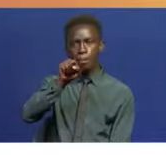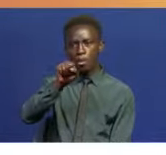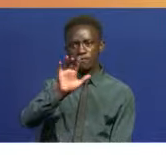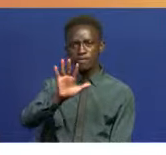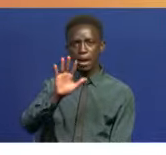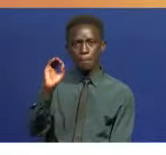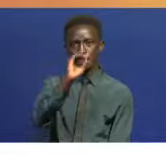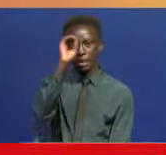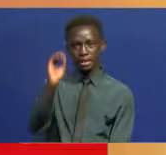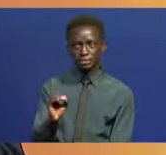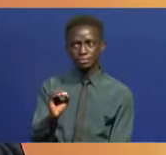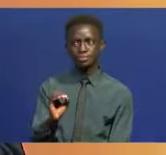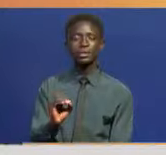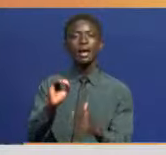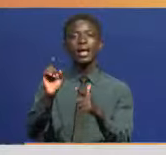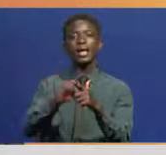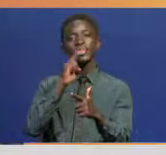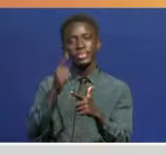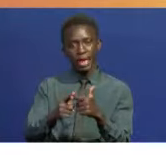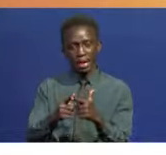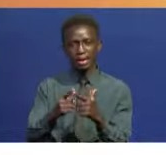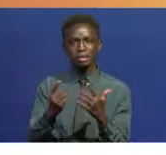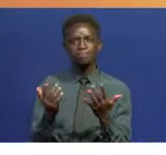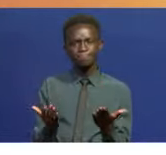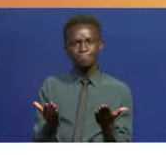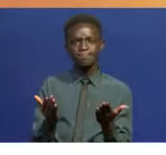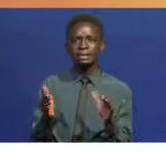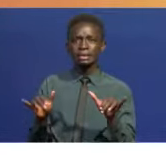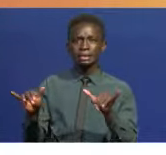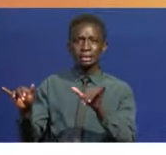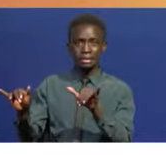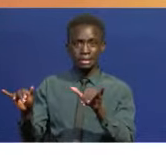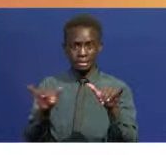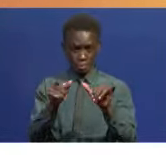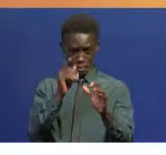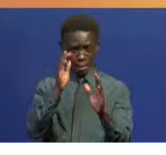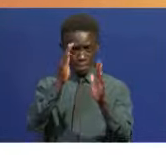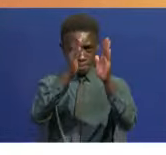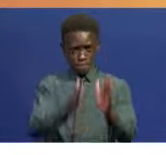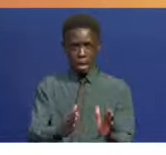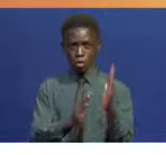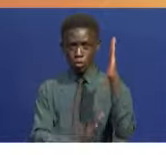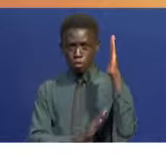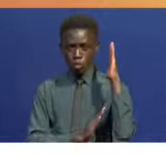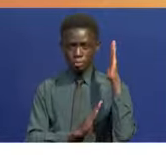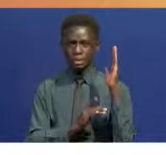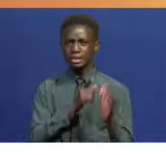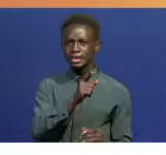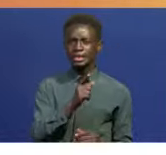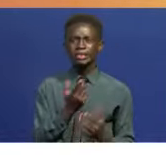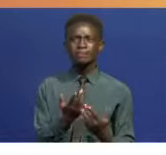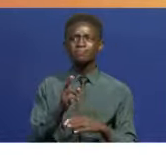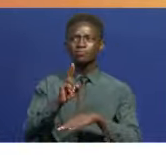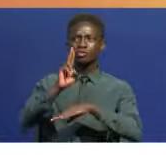30,000. Then the same grant consumes much of resources from